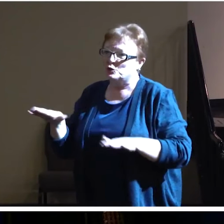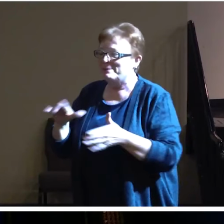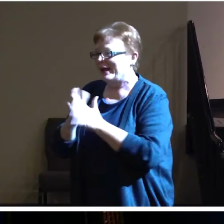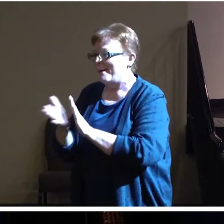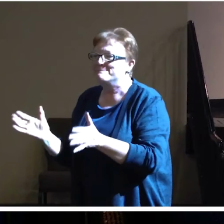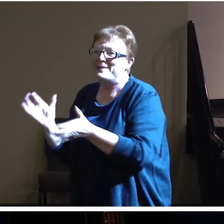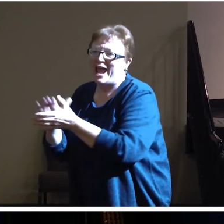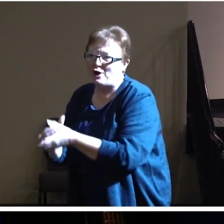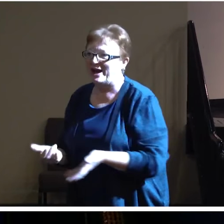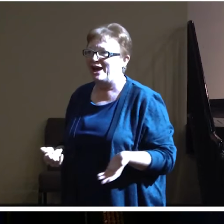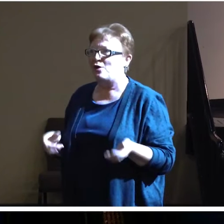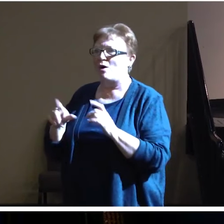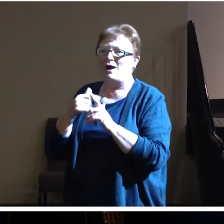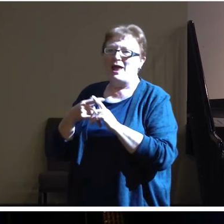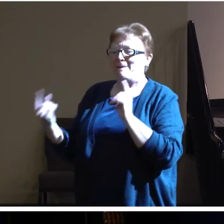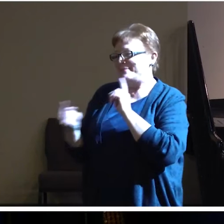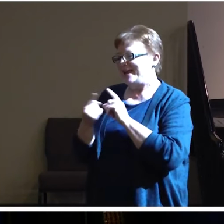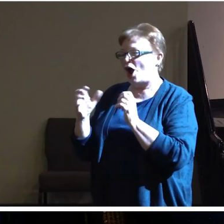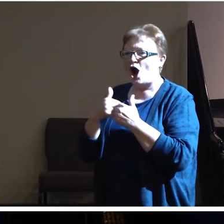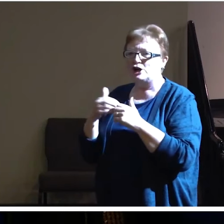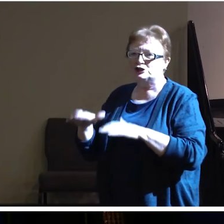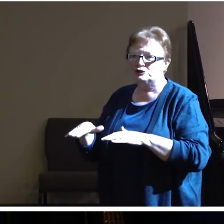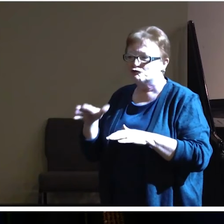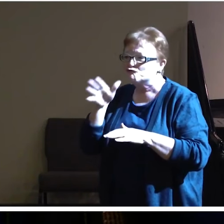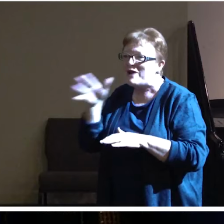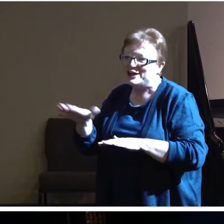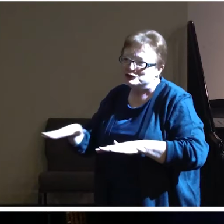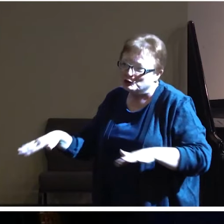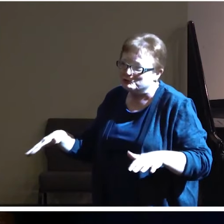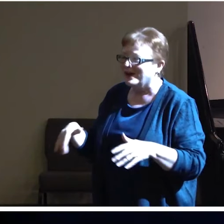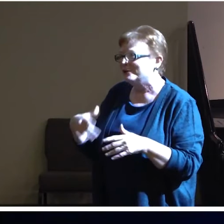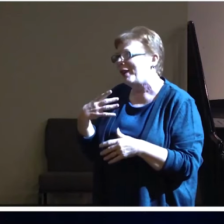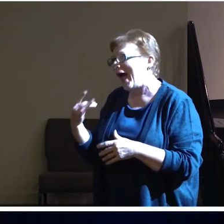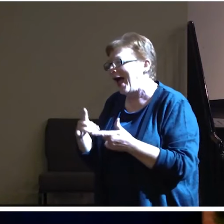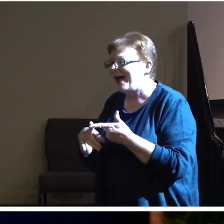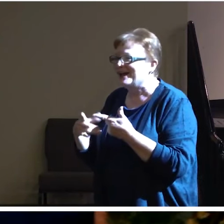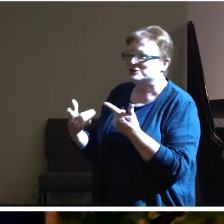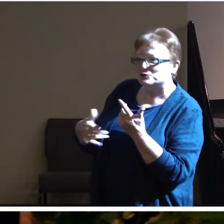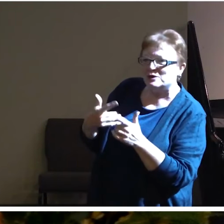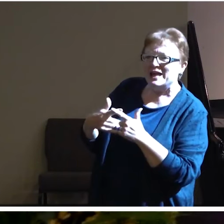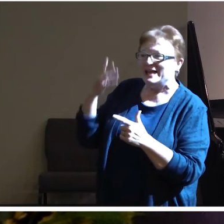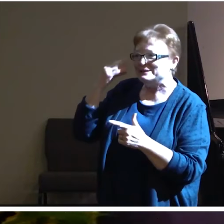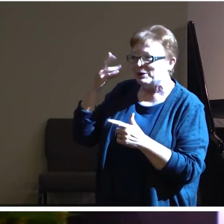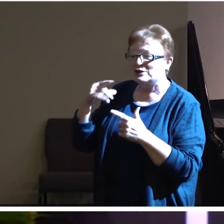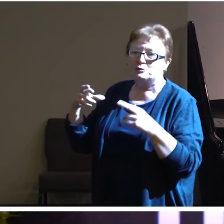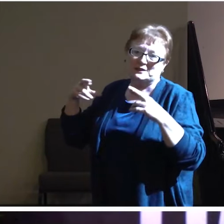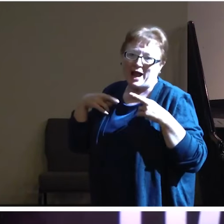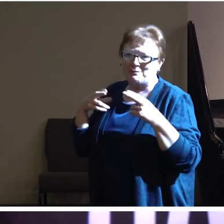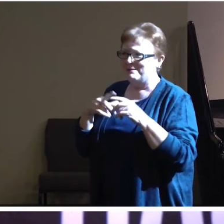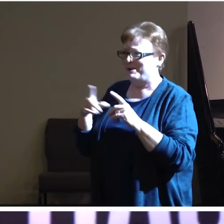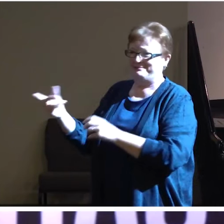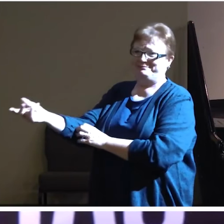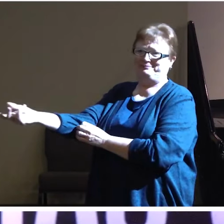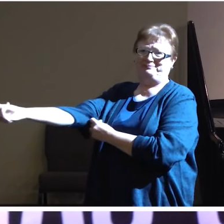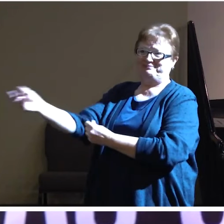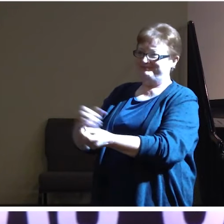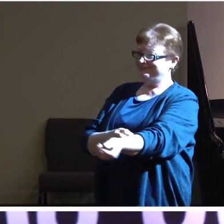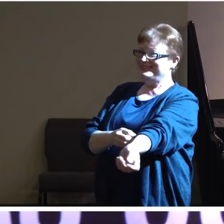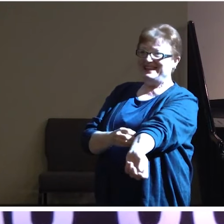Maybe to meet our first, second, or third grandchild to experience retirement. But really, at the end of the day, does that